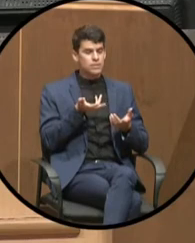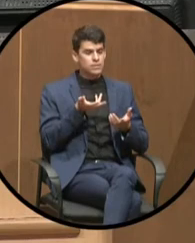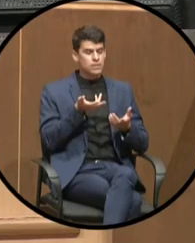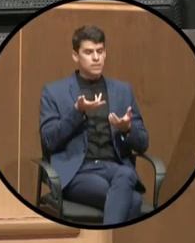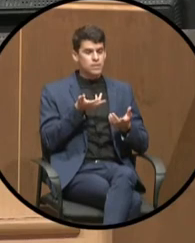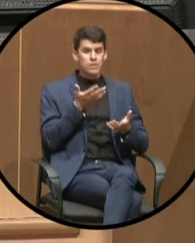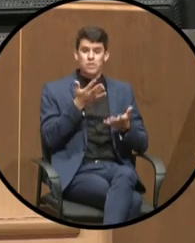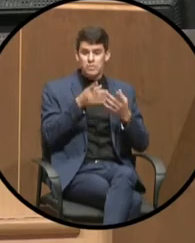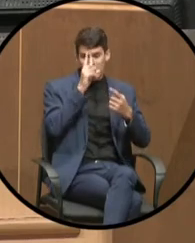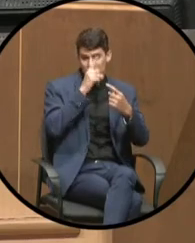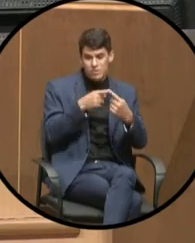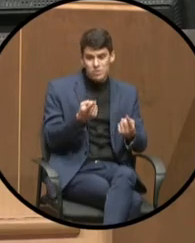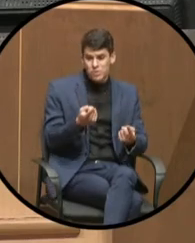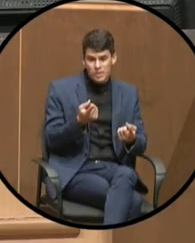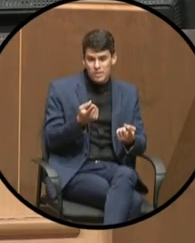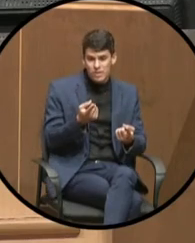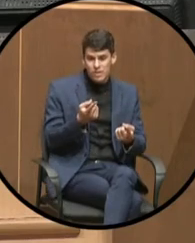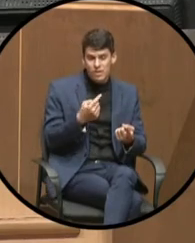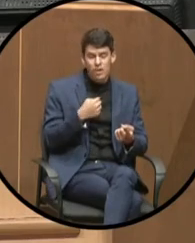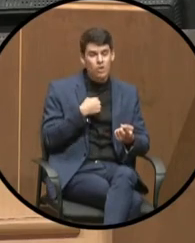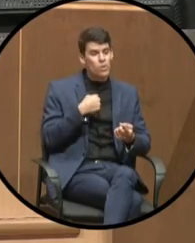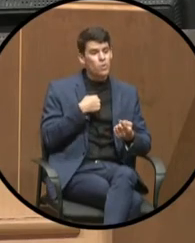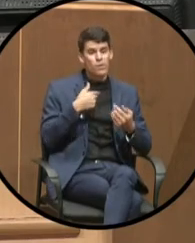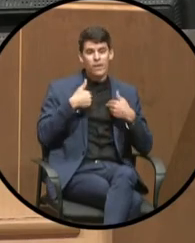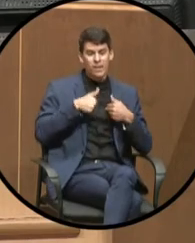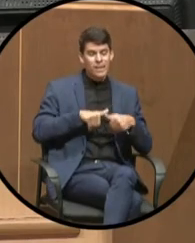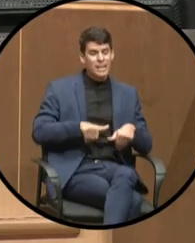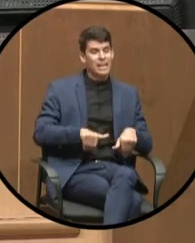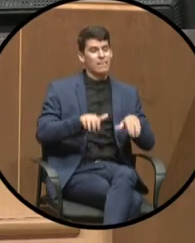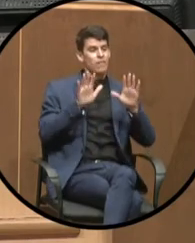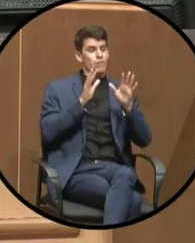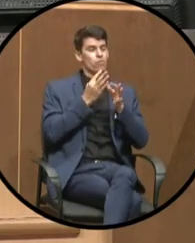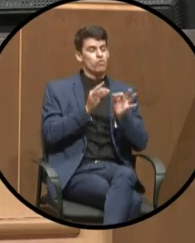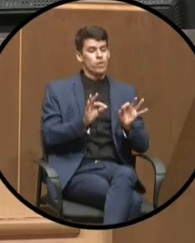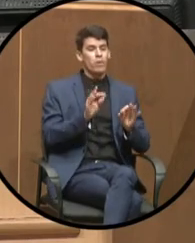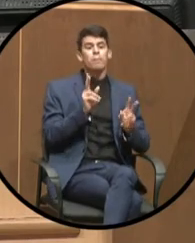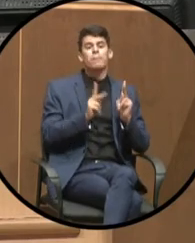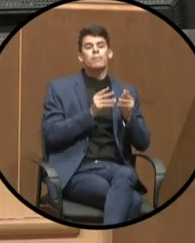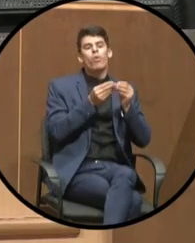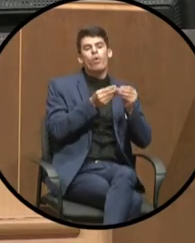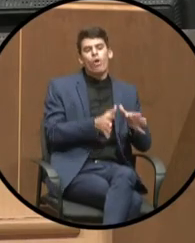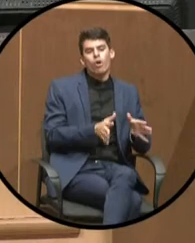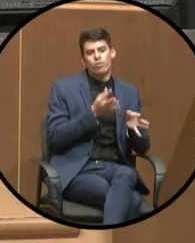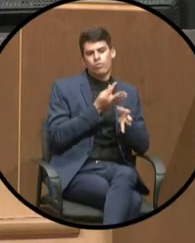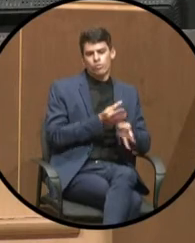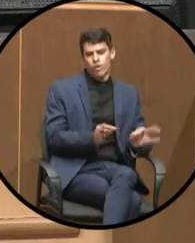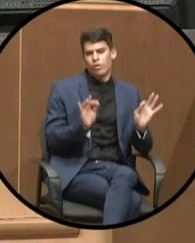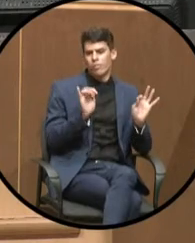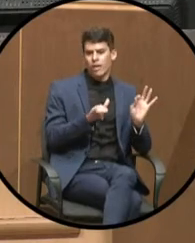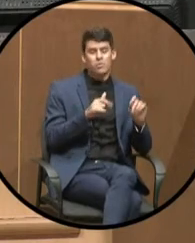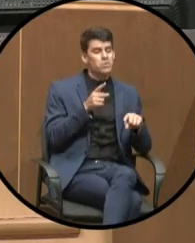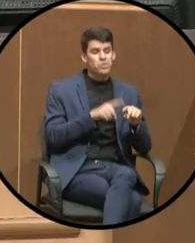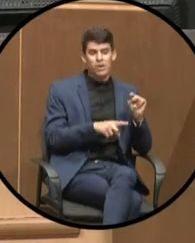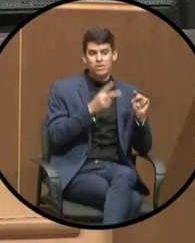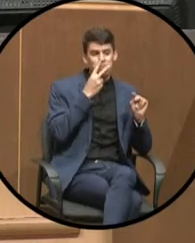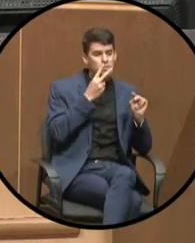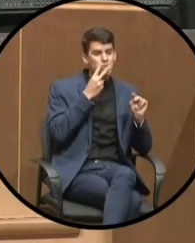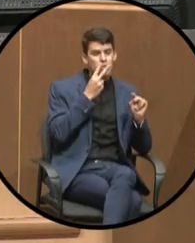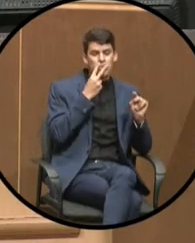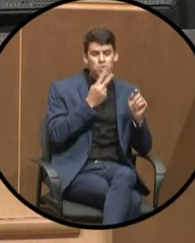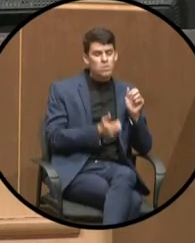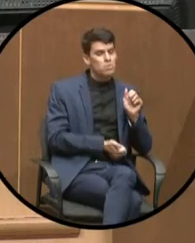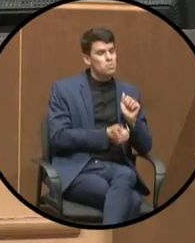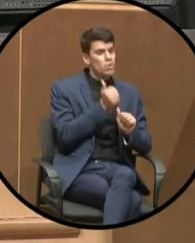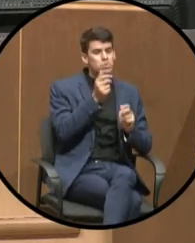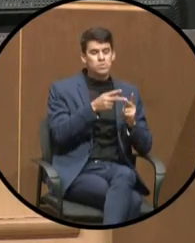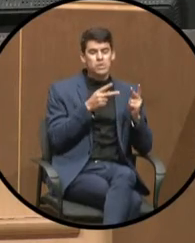you might disagree with this, but we gave up that freedom. Not we gave up. People lost that freedom in this country. You can't smoke cigarettes in most